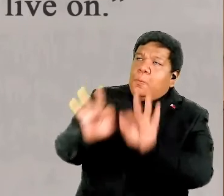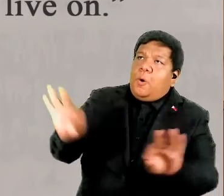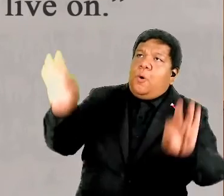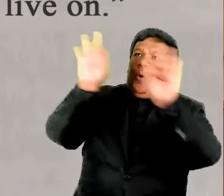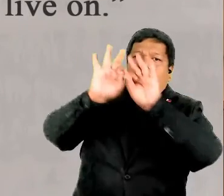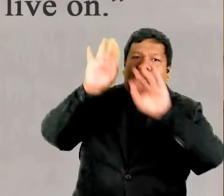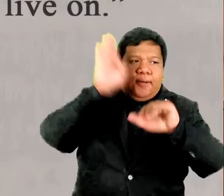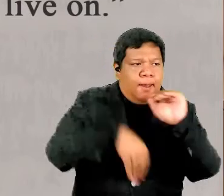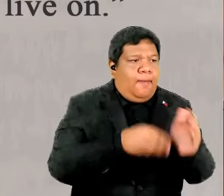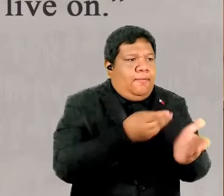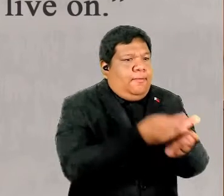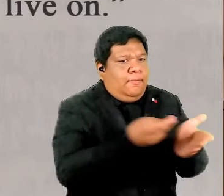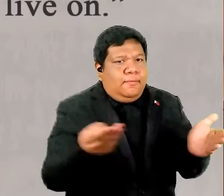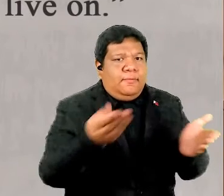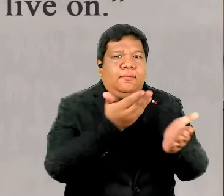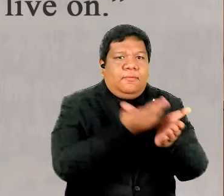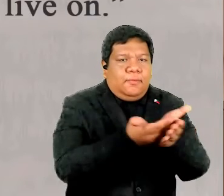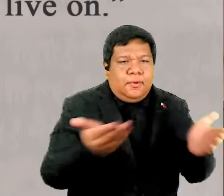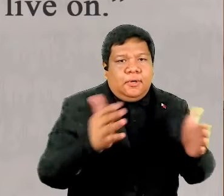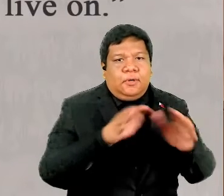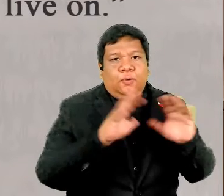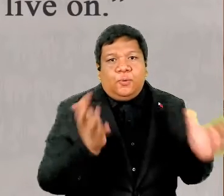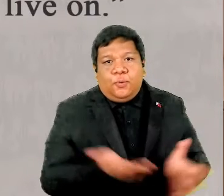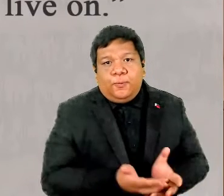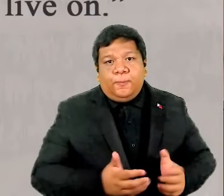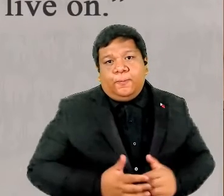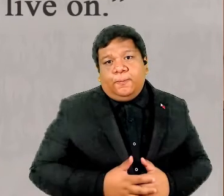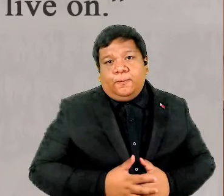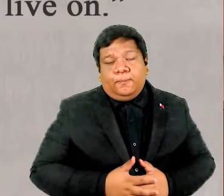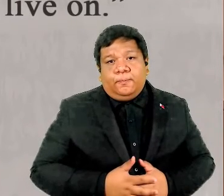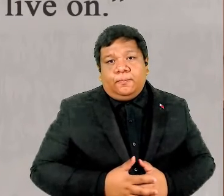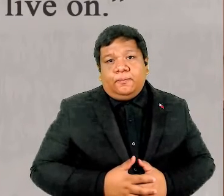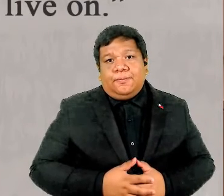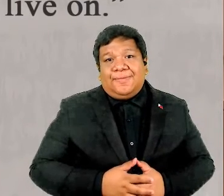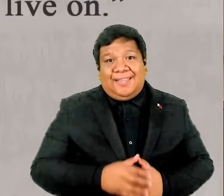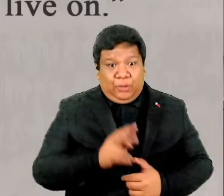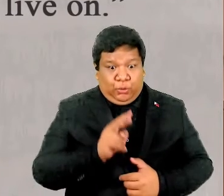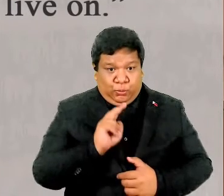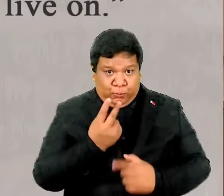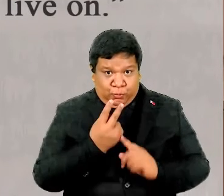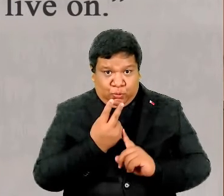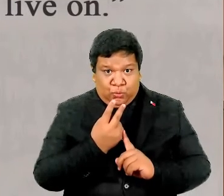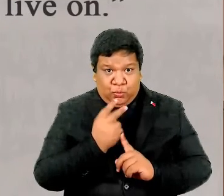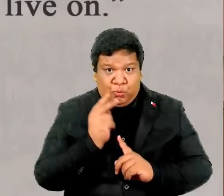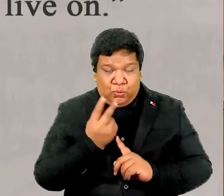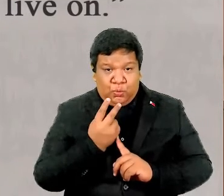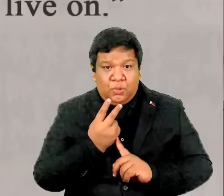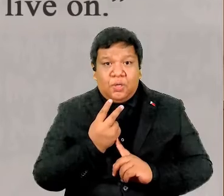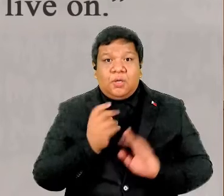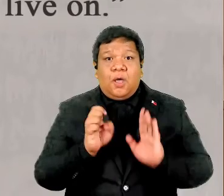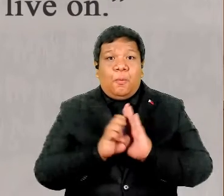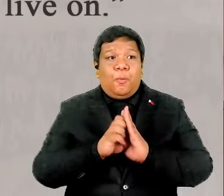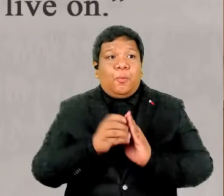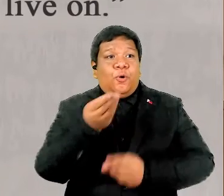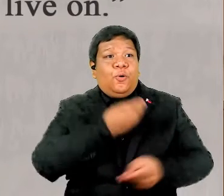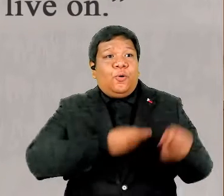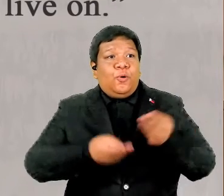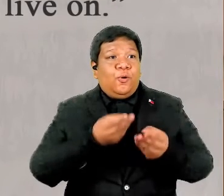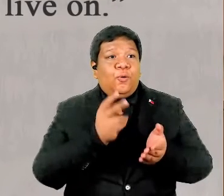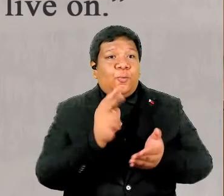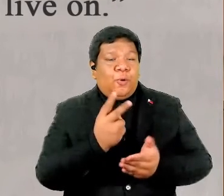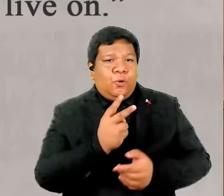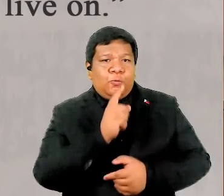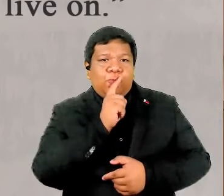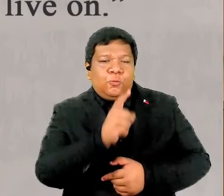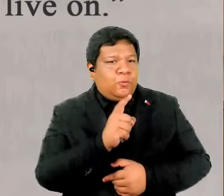more important than any other treasure in this world. And that two coins, like when you go to a forex,